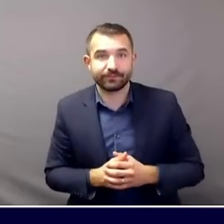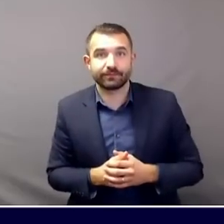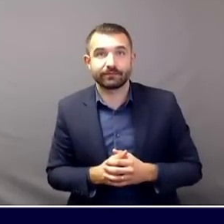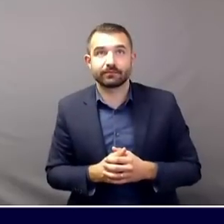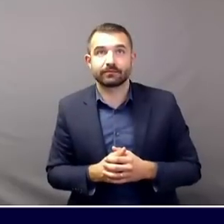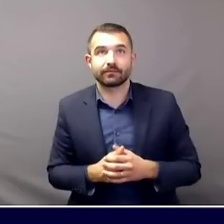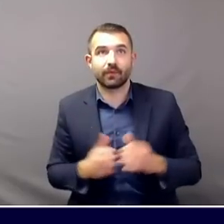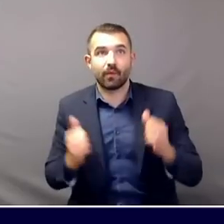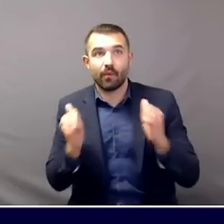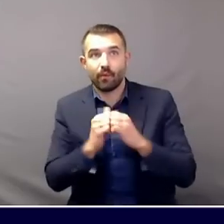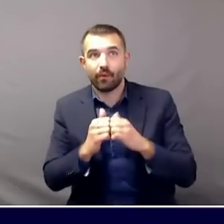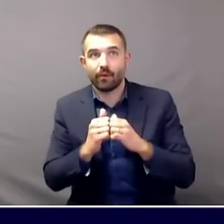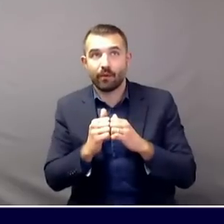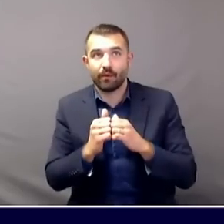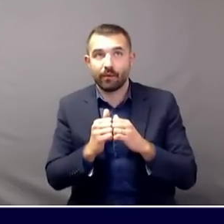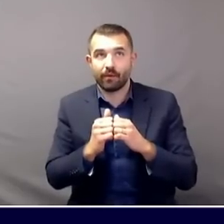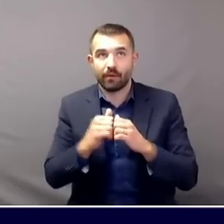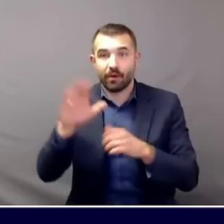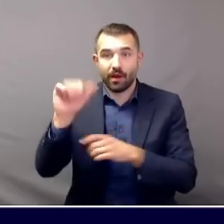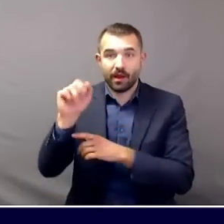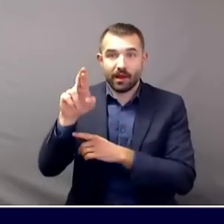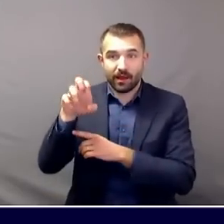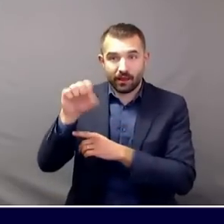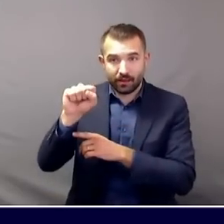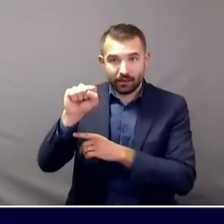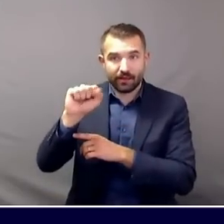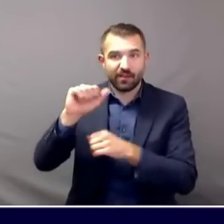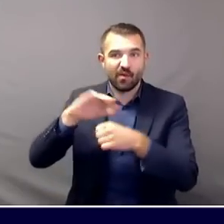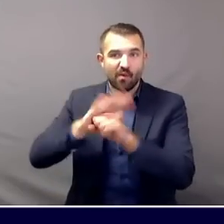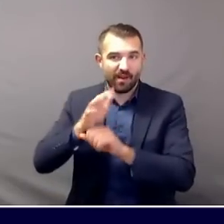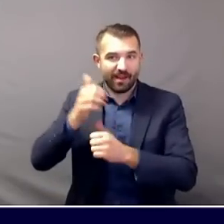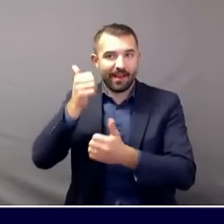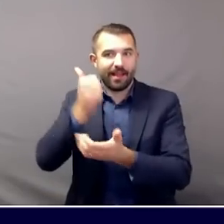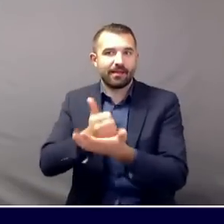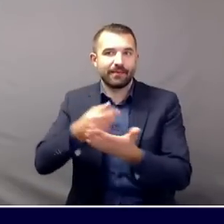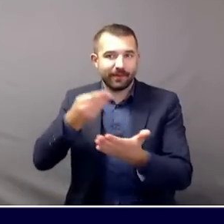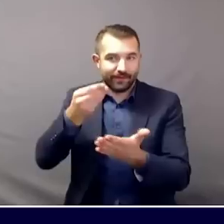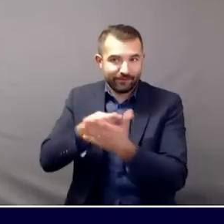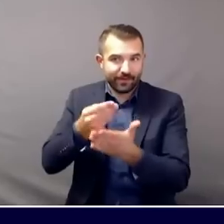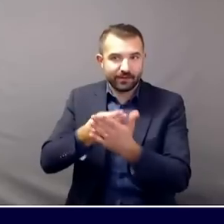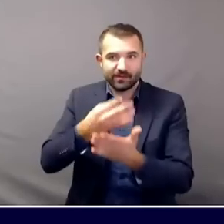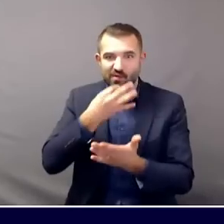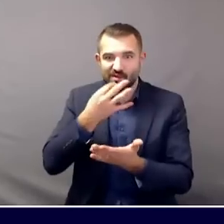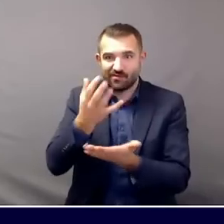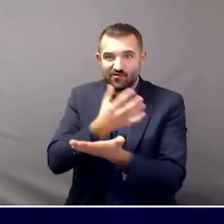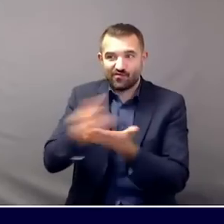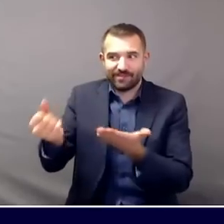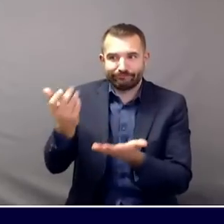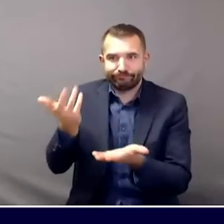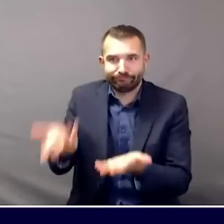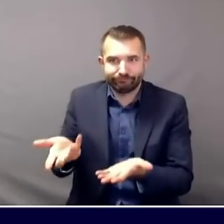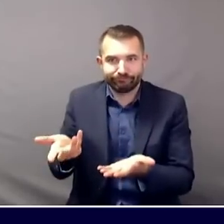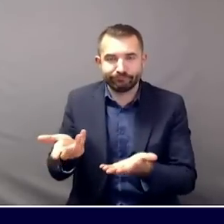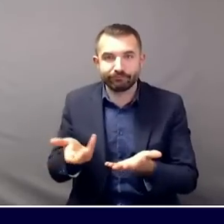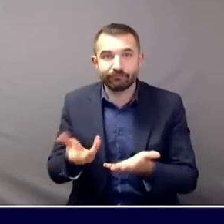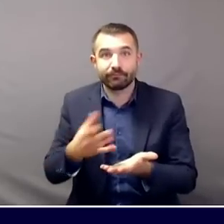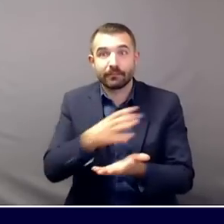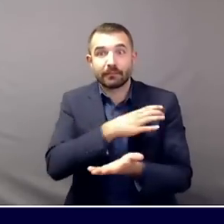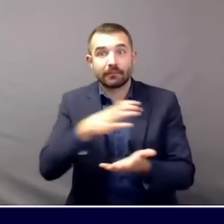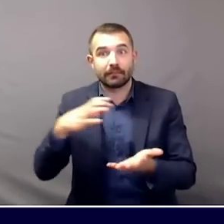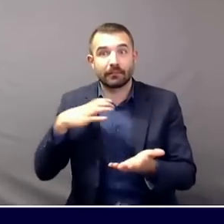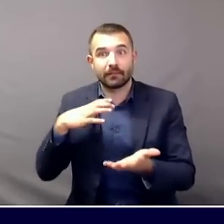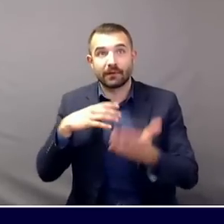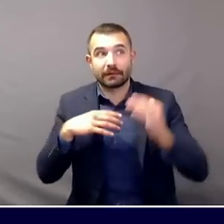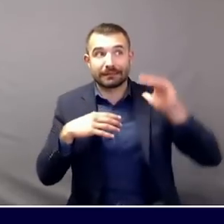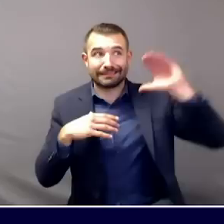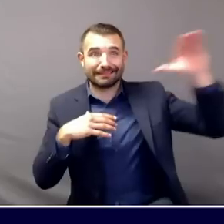coronavirus relief funds. That's almost at an end. So Congress really needs to act. I'm very